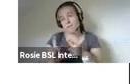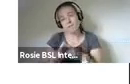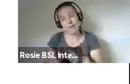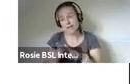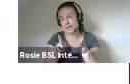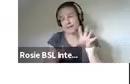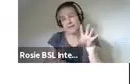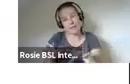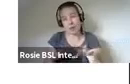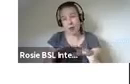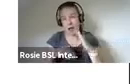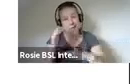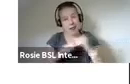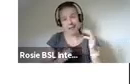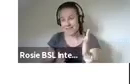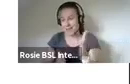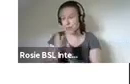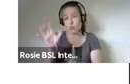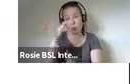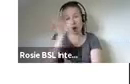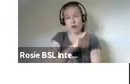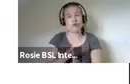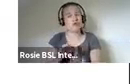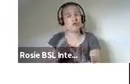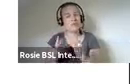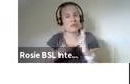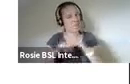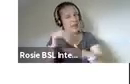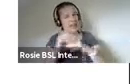country, Soviet era